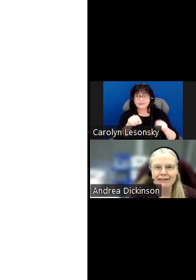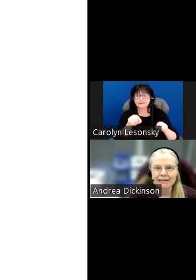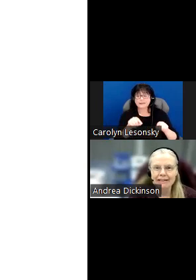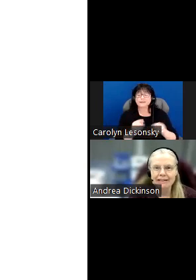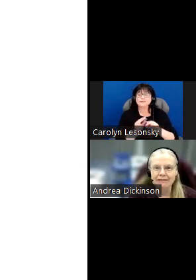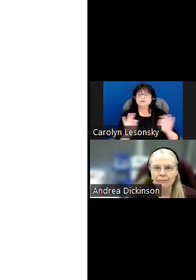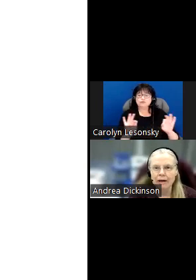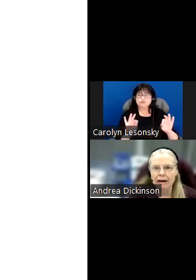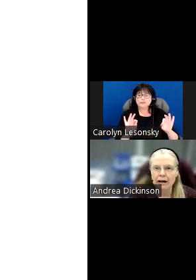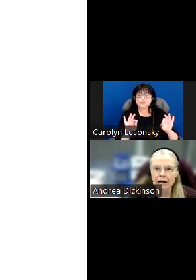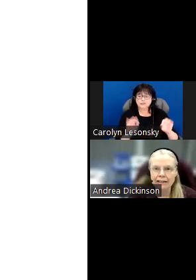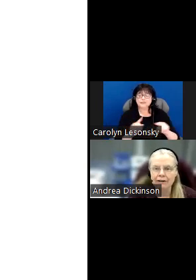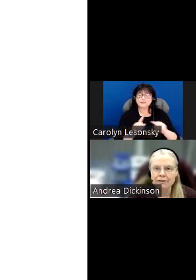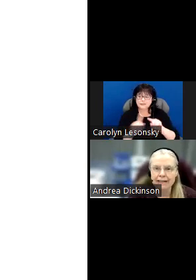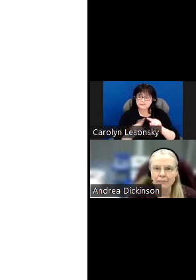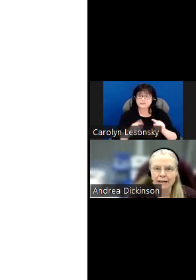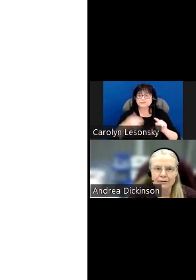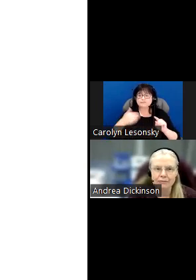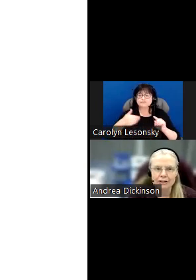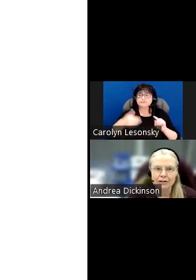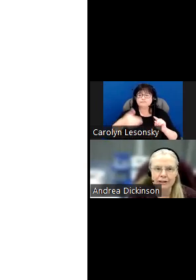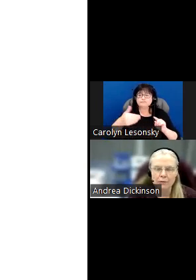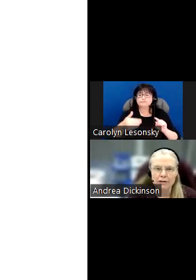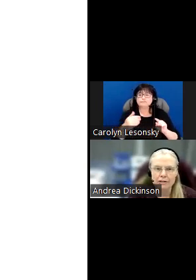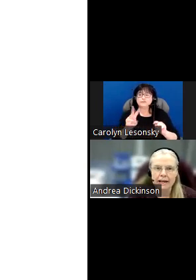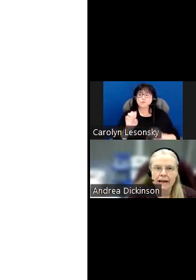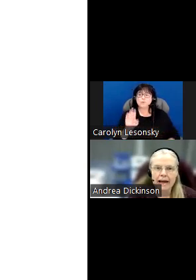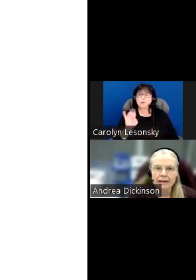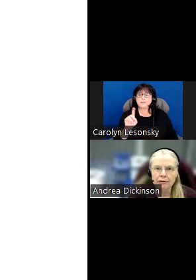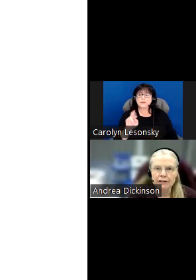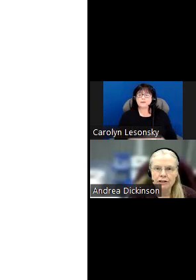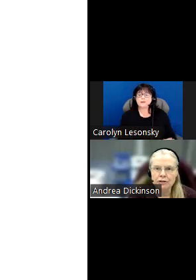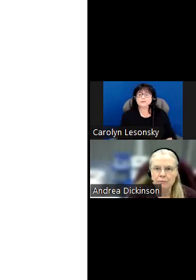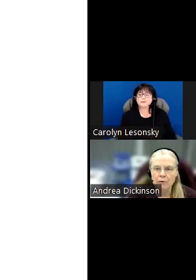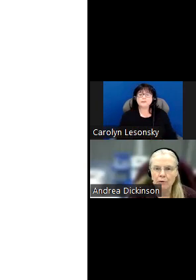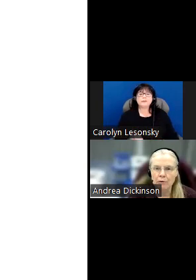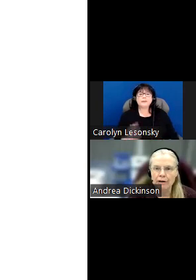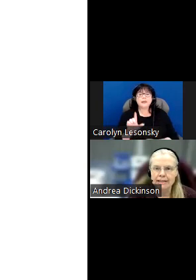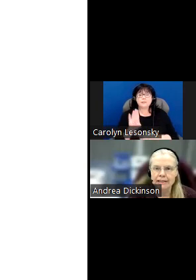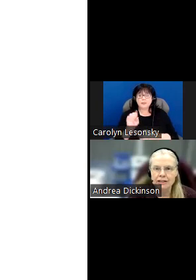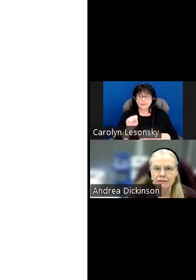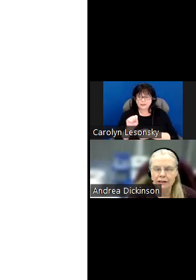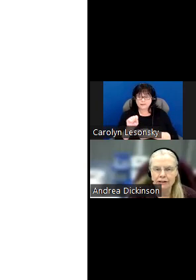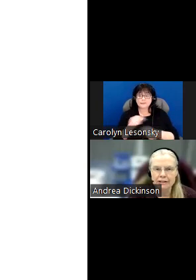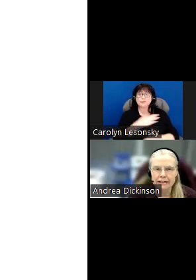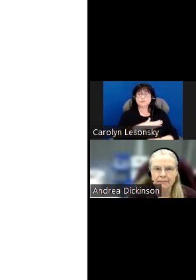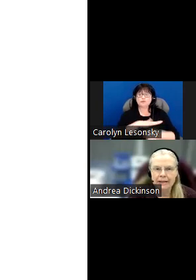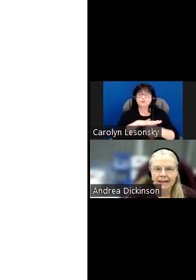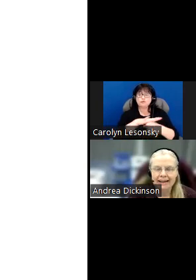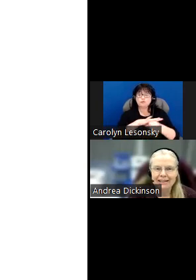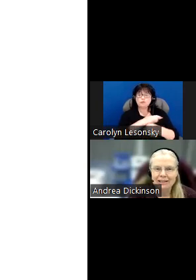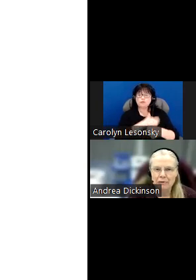webinar series developed by Ontario's LBS regional networks and the provincial support organizations for